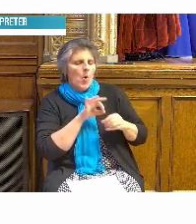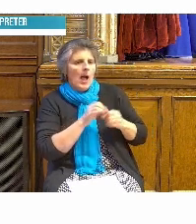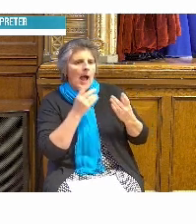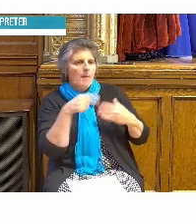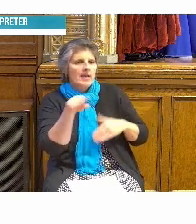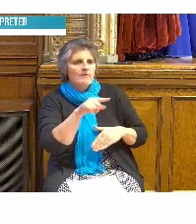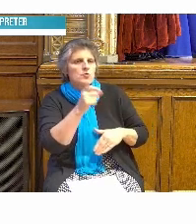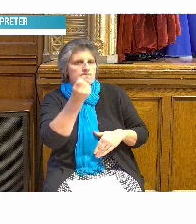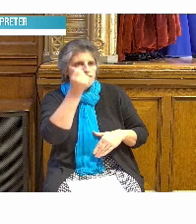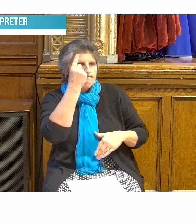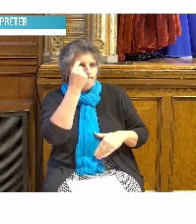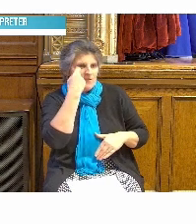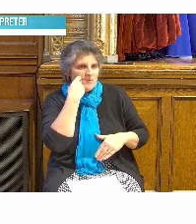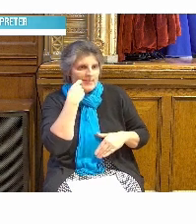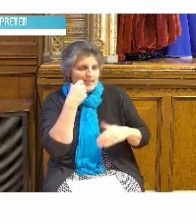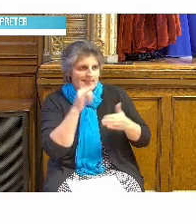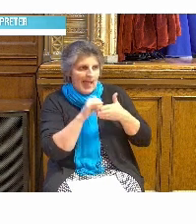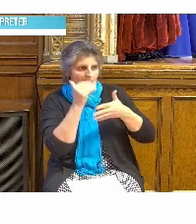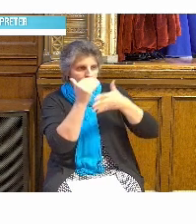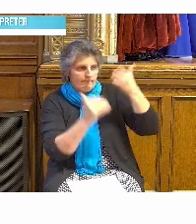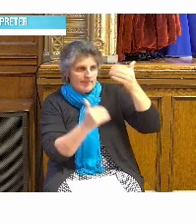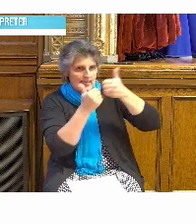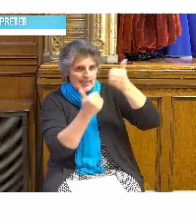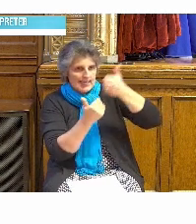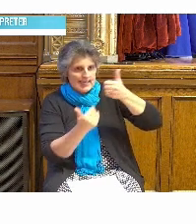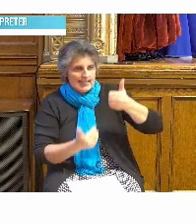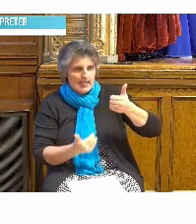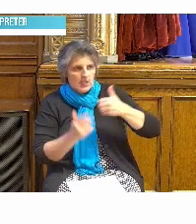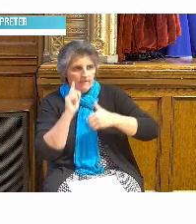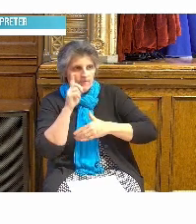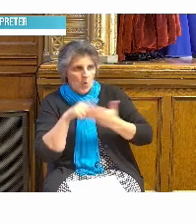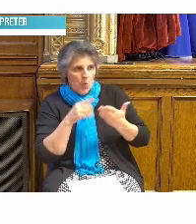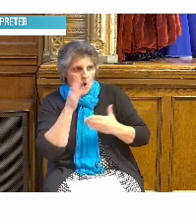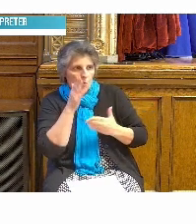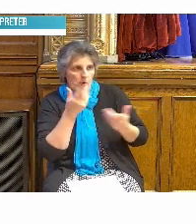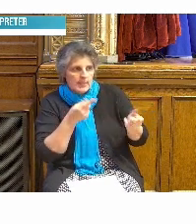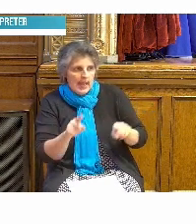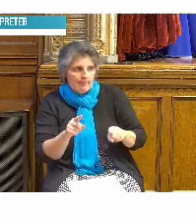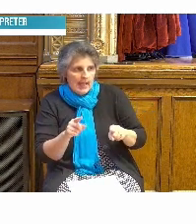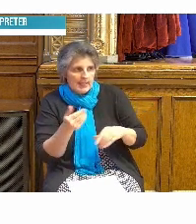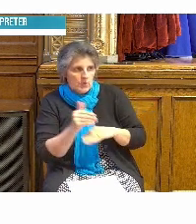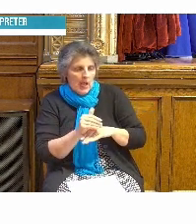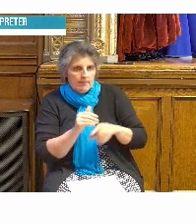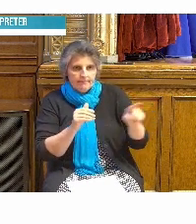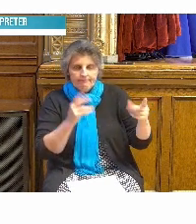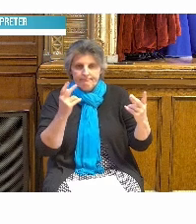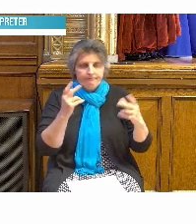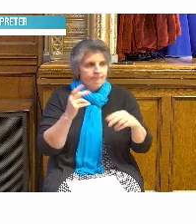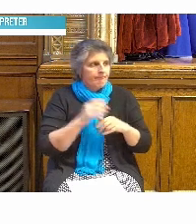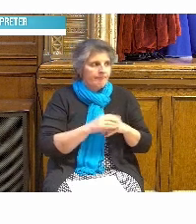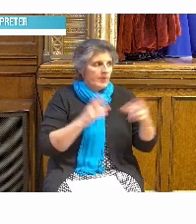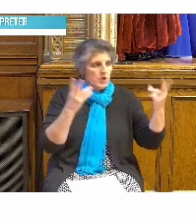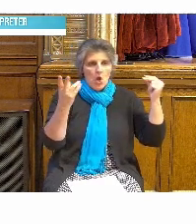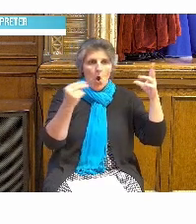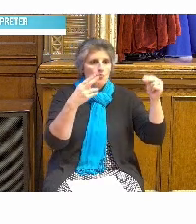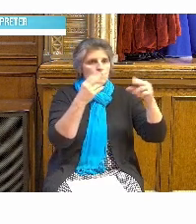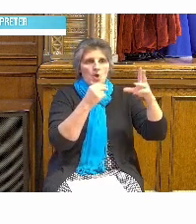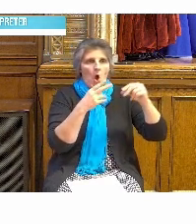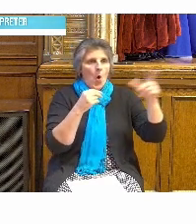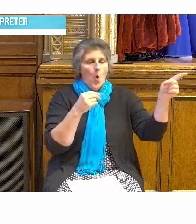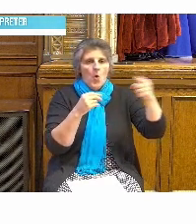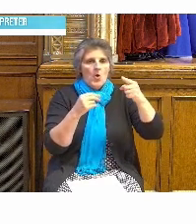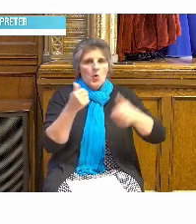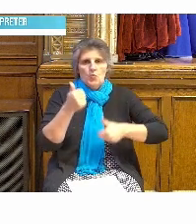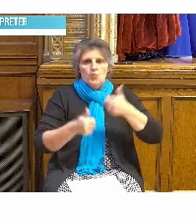of you understood that distinction as far as what was going to take place? Which distinction?